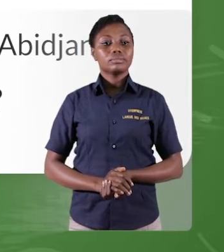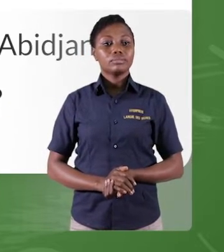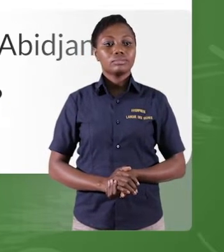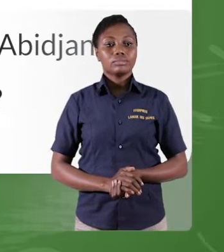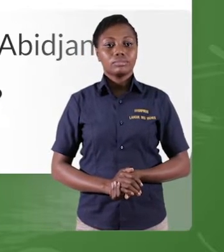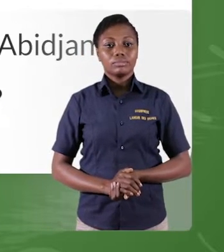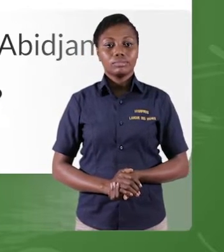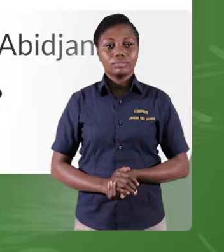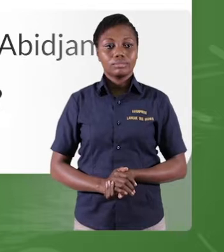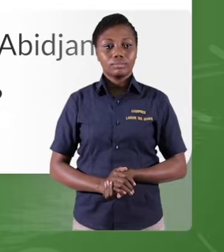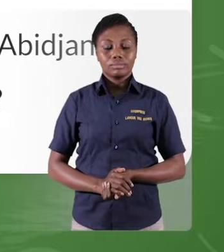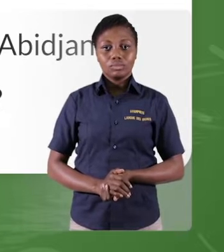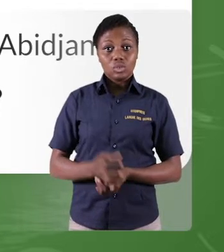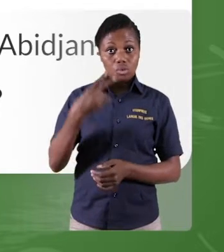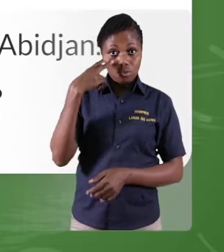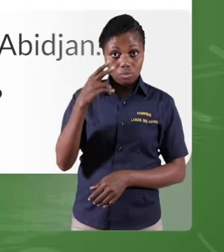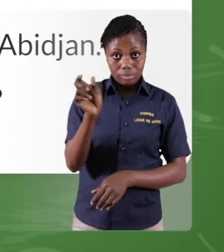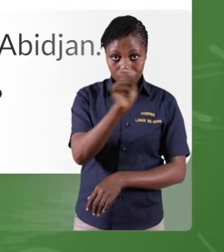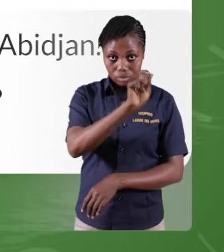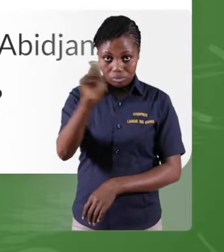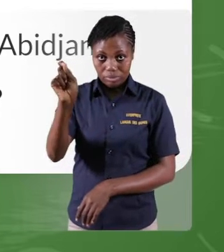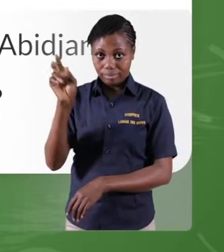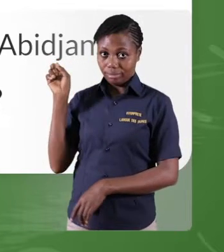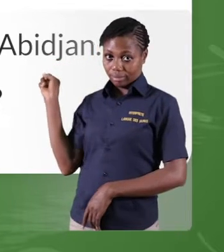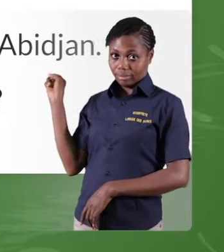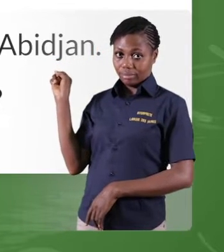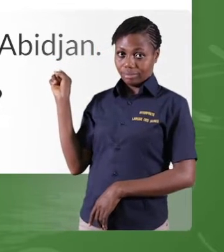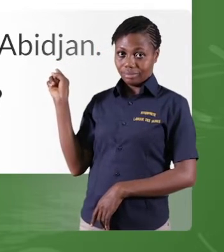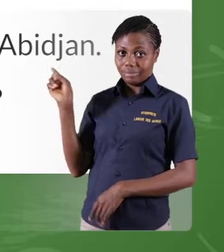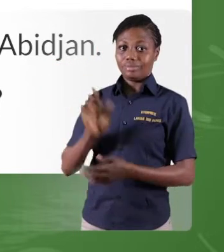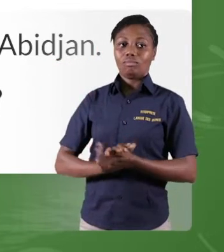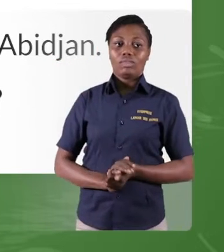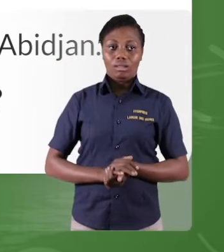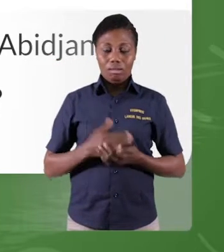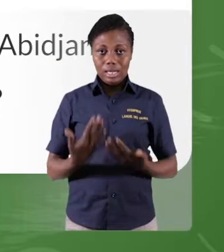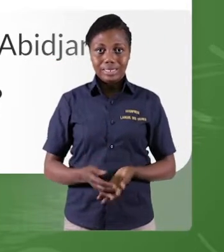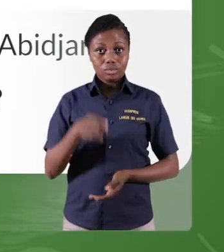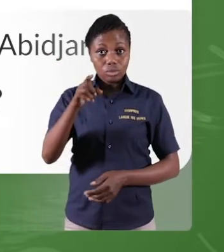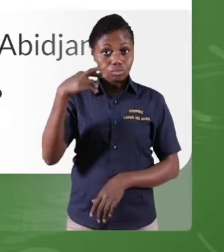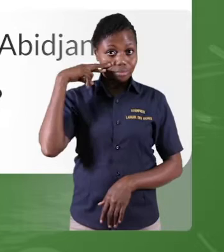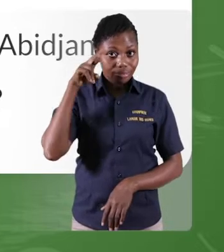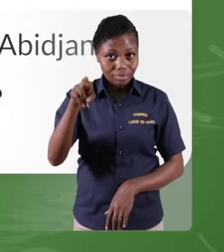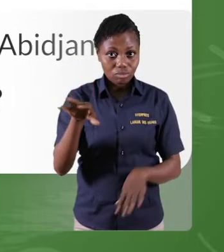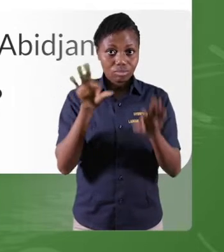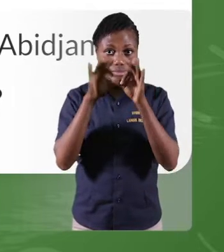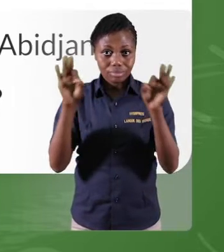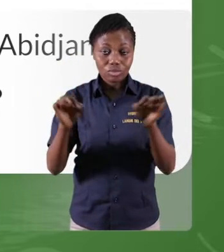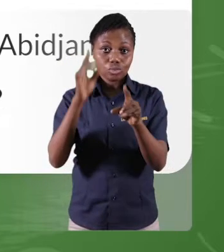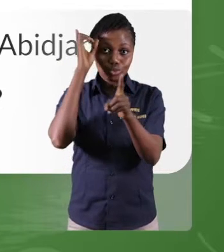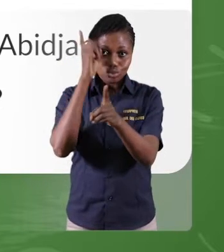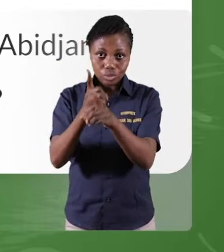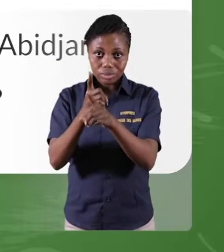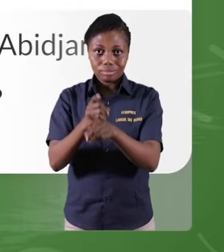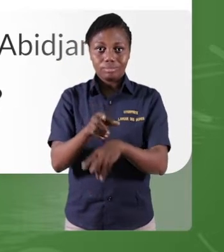Number 1, they used to be, because in the second option there is no verb. So after used to, you have to put